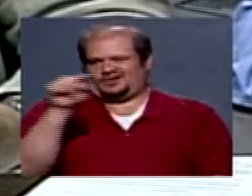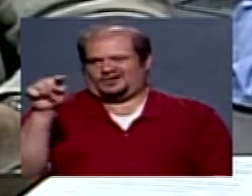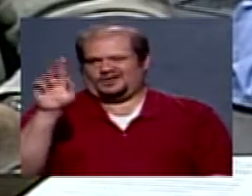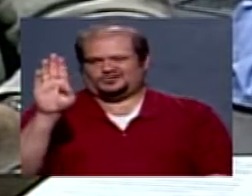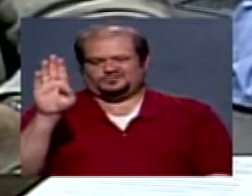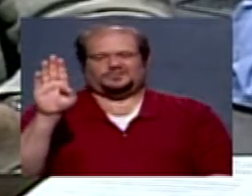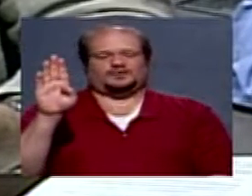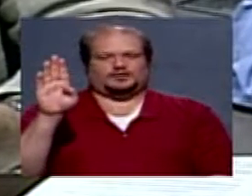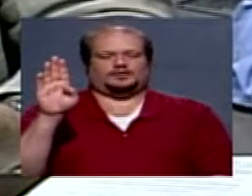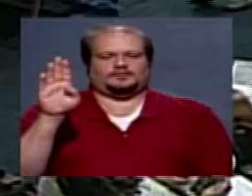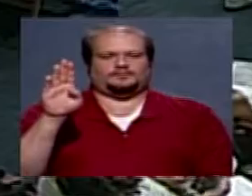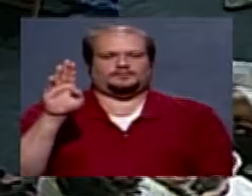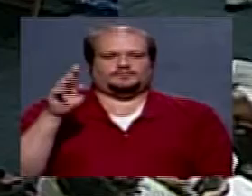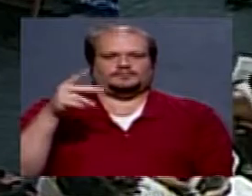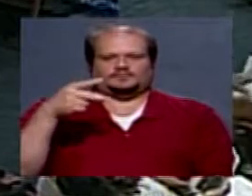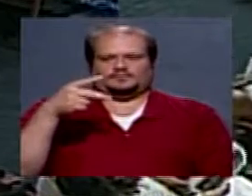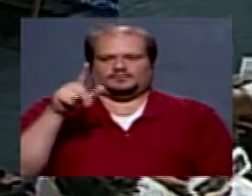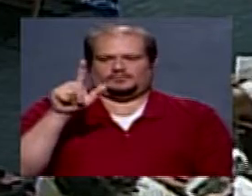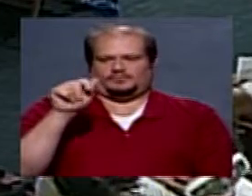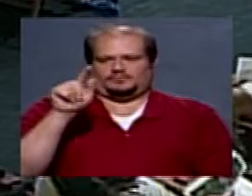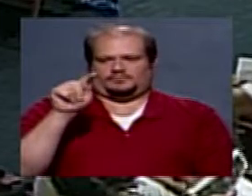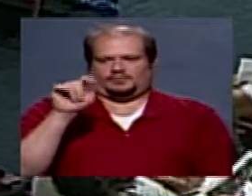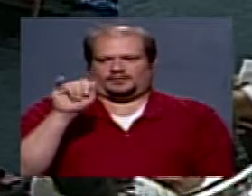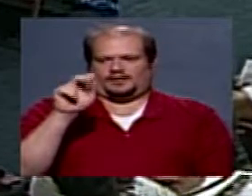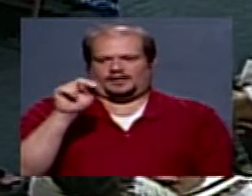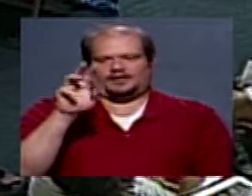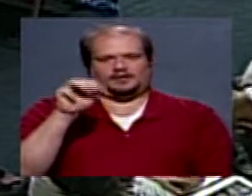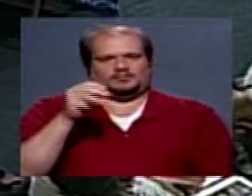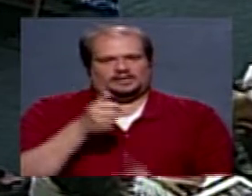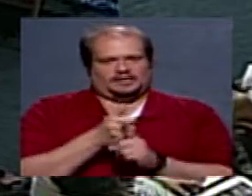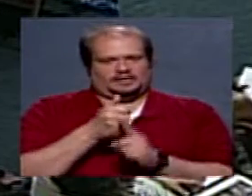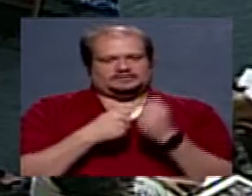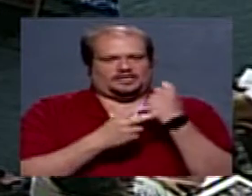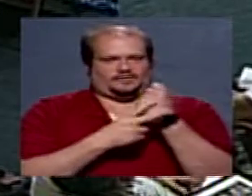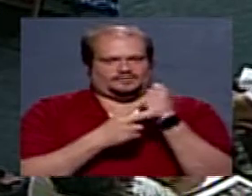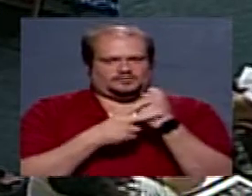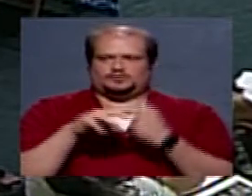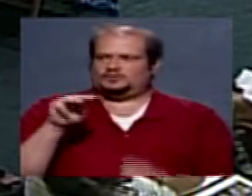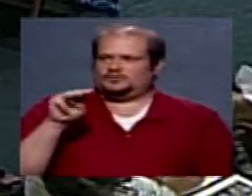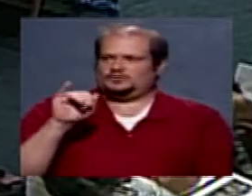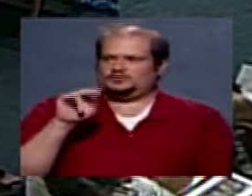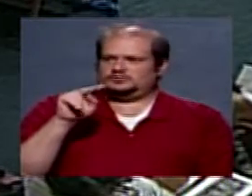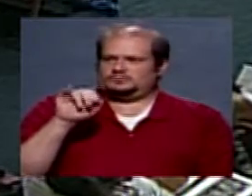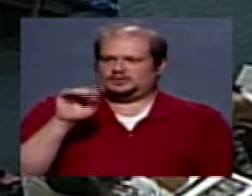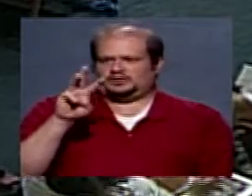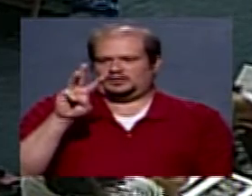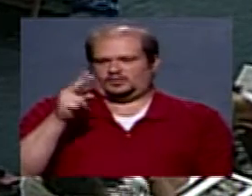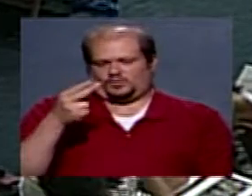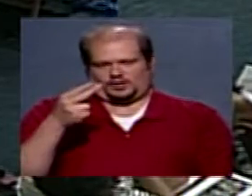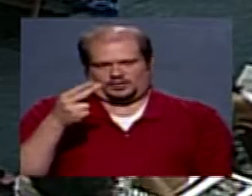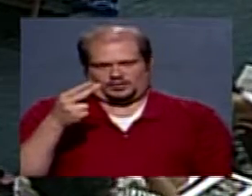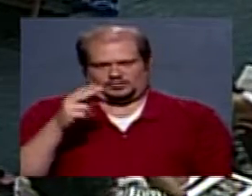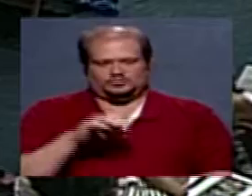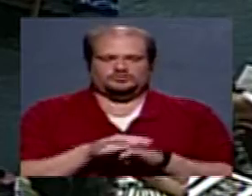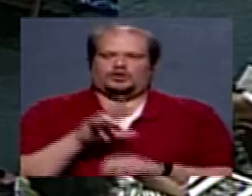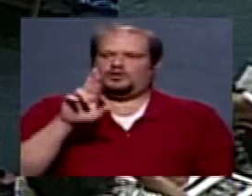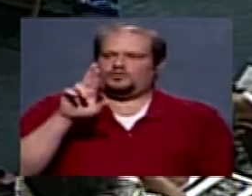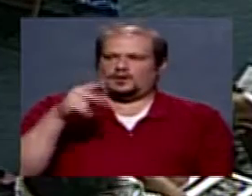Z8629-B, Platinum Self-Storage Mini Warehouse, conditional use permit located at 102 South Rodney Parham